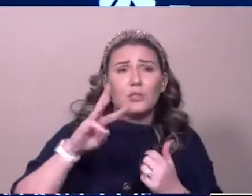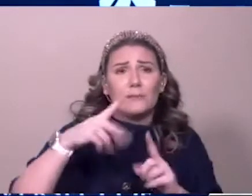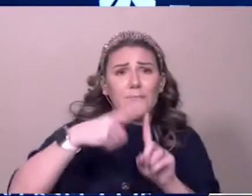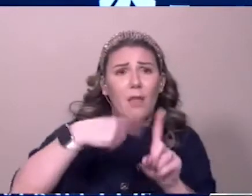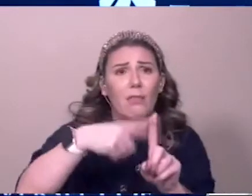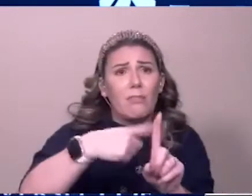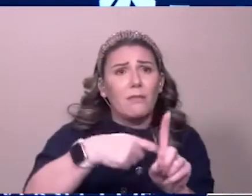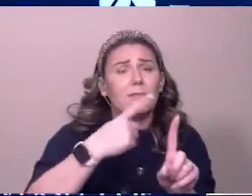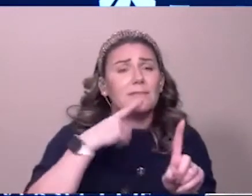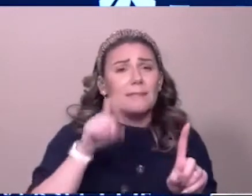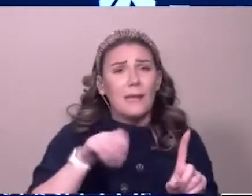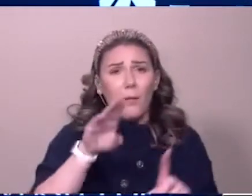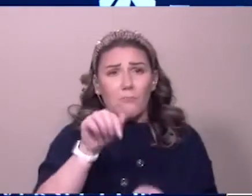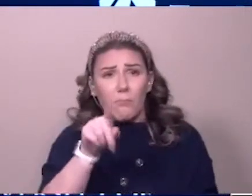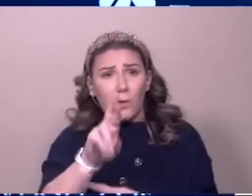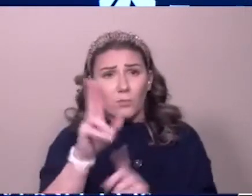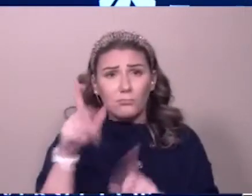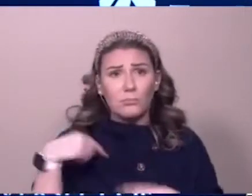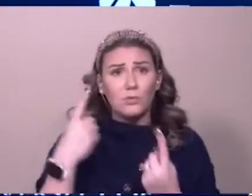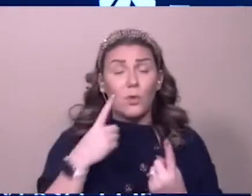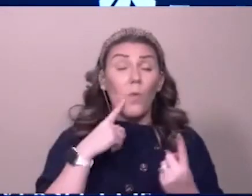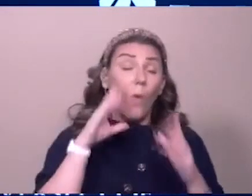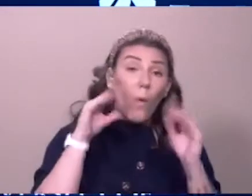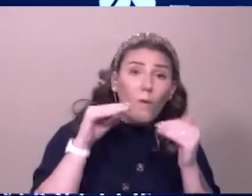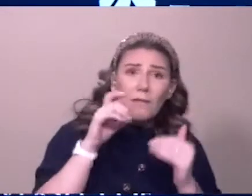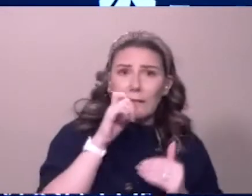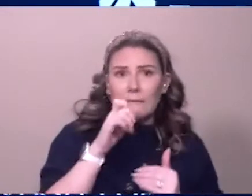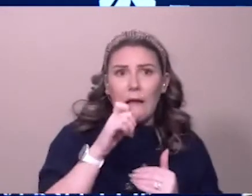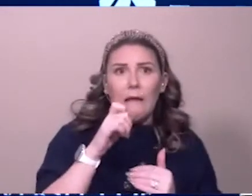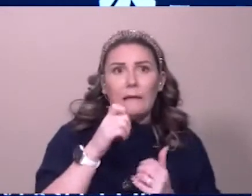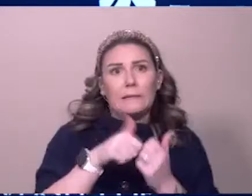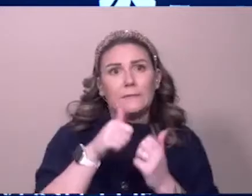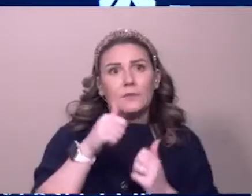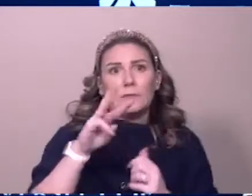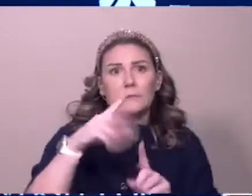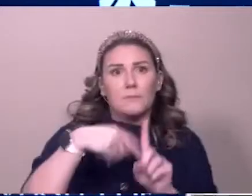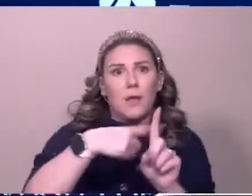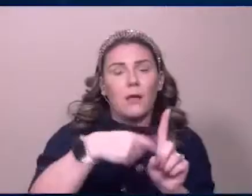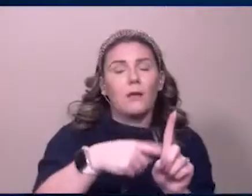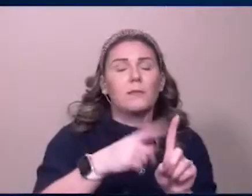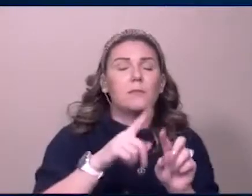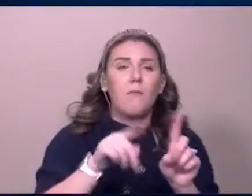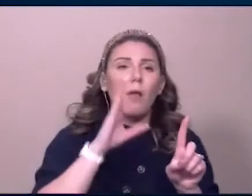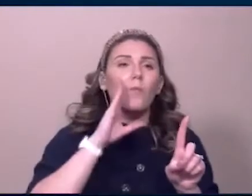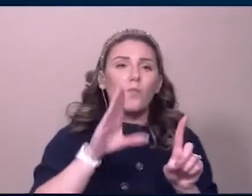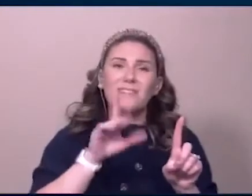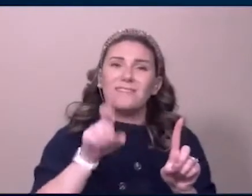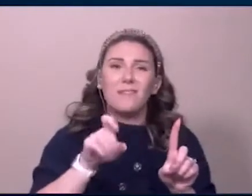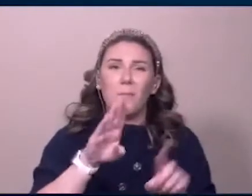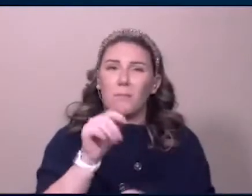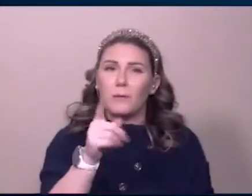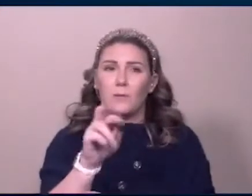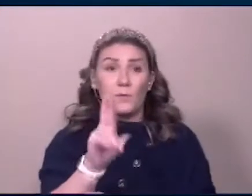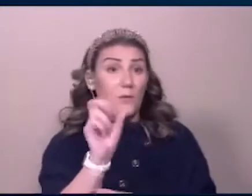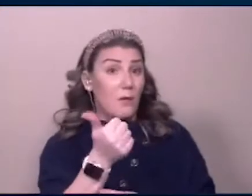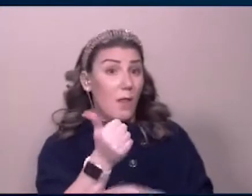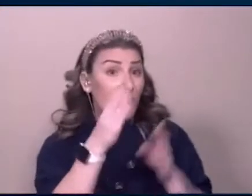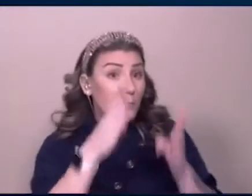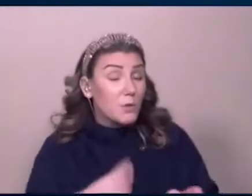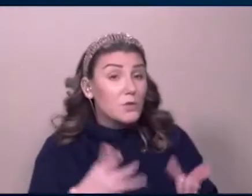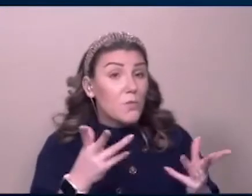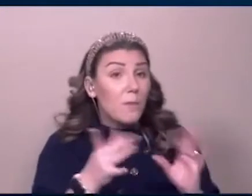so far. So hopefully we won't continue that rate, but it may play out like that. I think there was another person who wanted to raise a point. Go